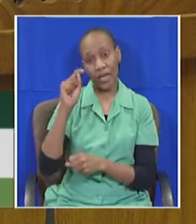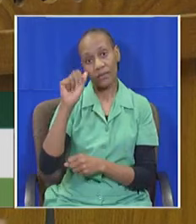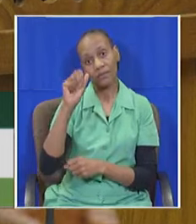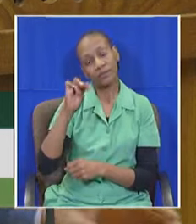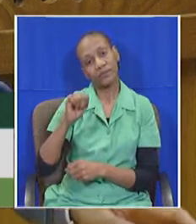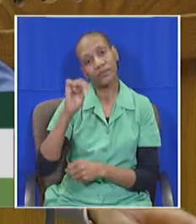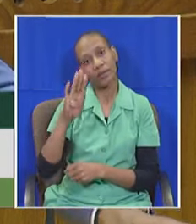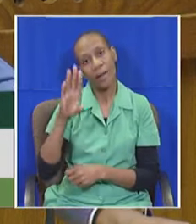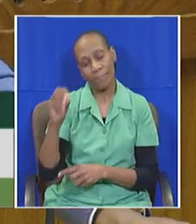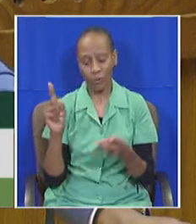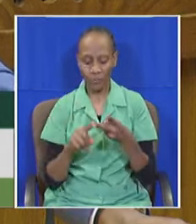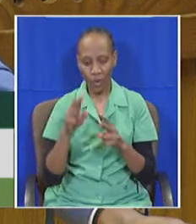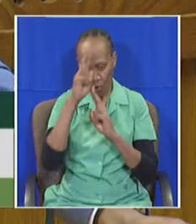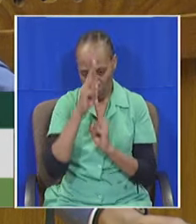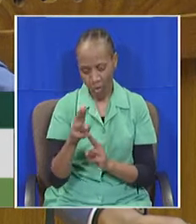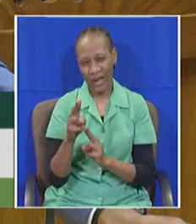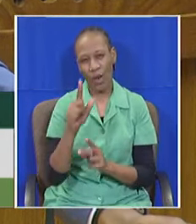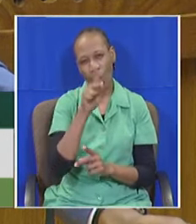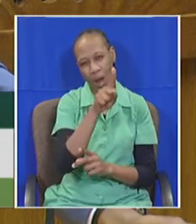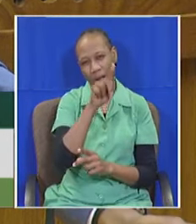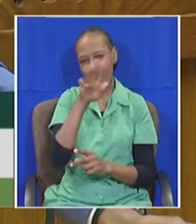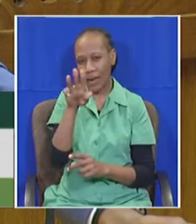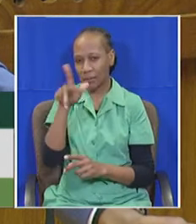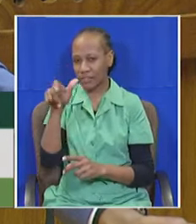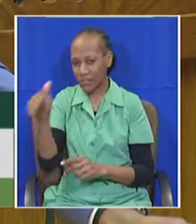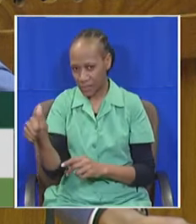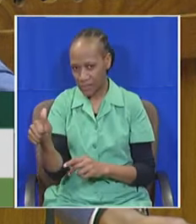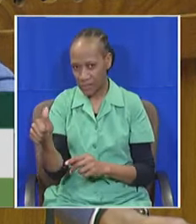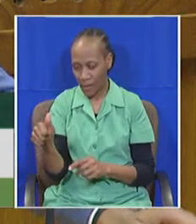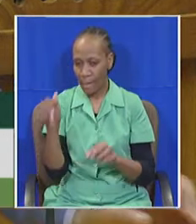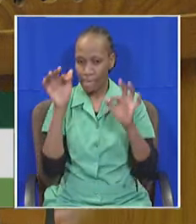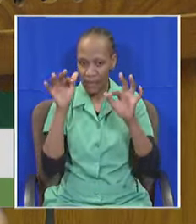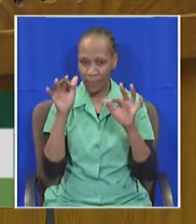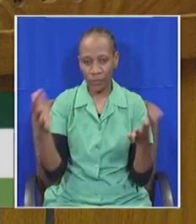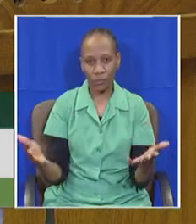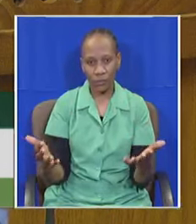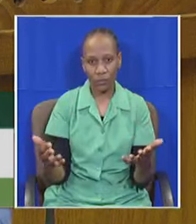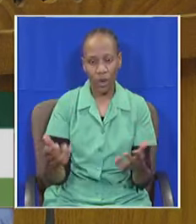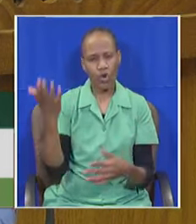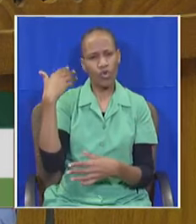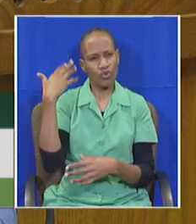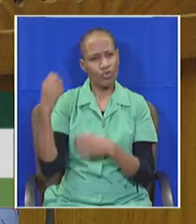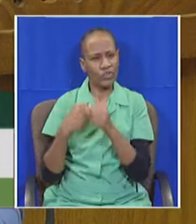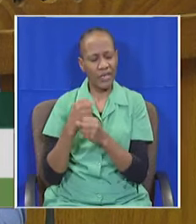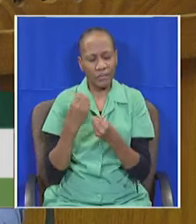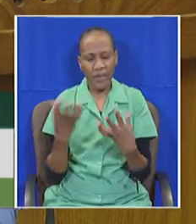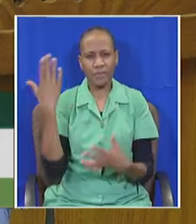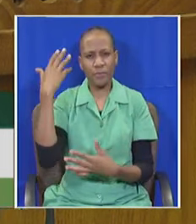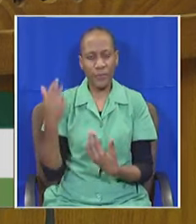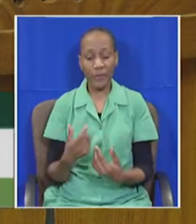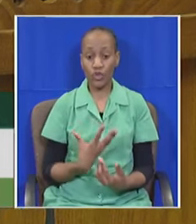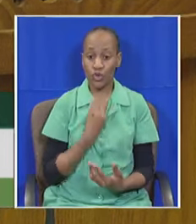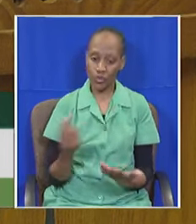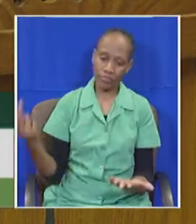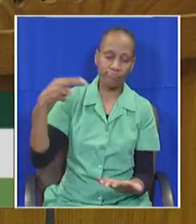honor the 1976 martyrs who 41 years ago led a milestone student protest against a decree